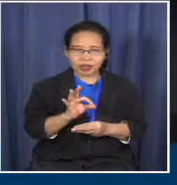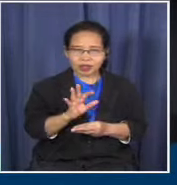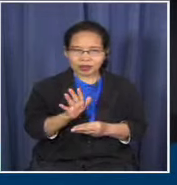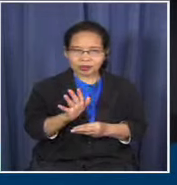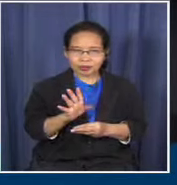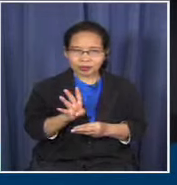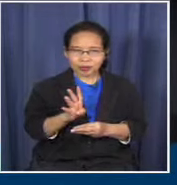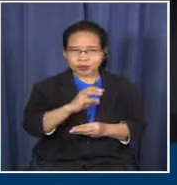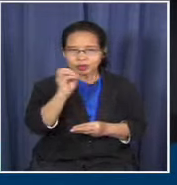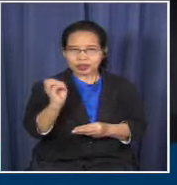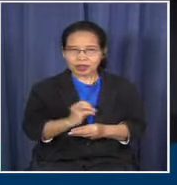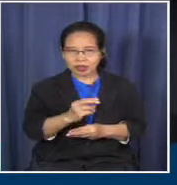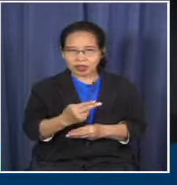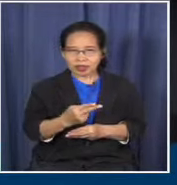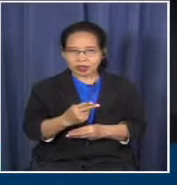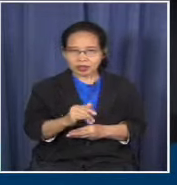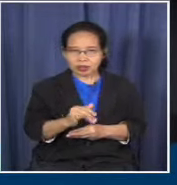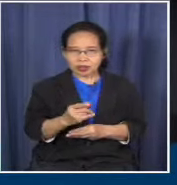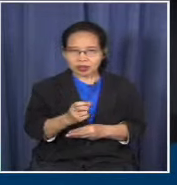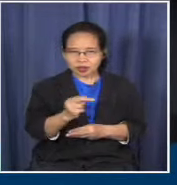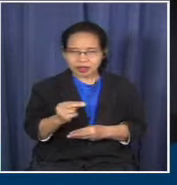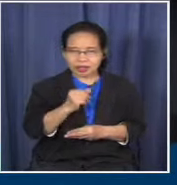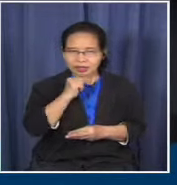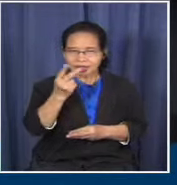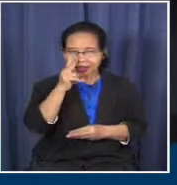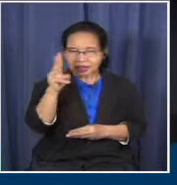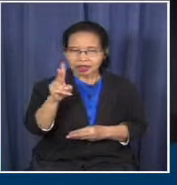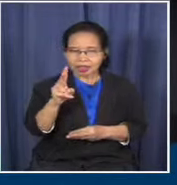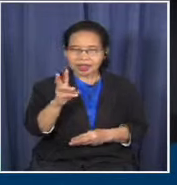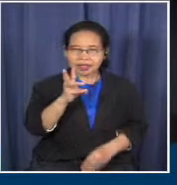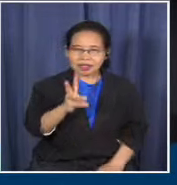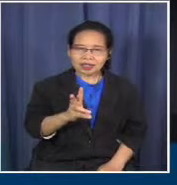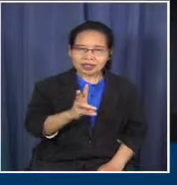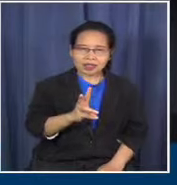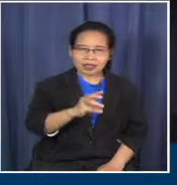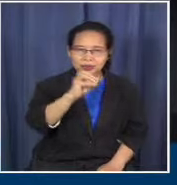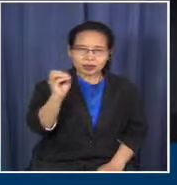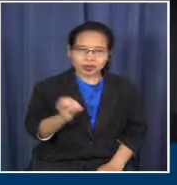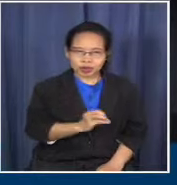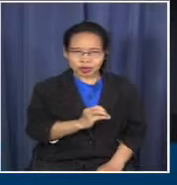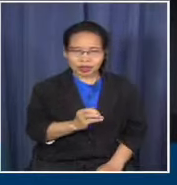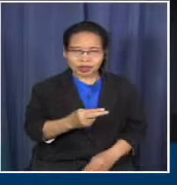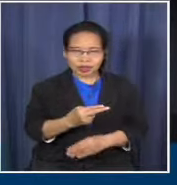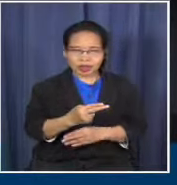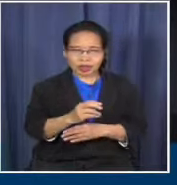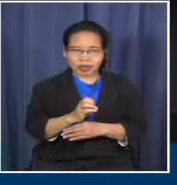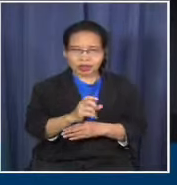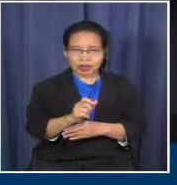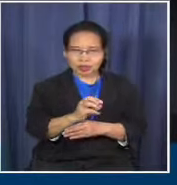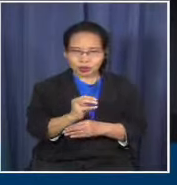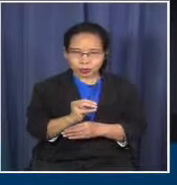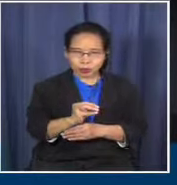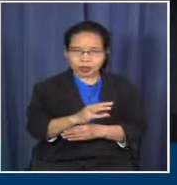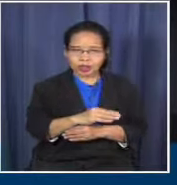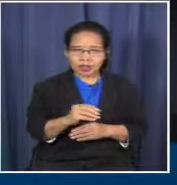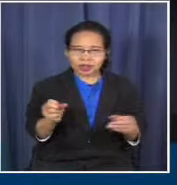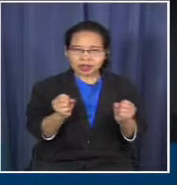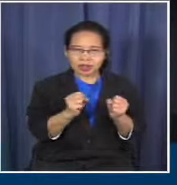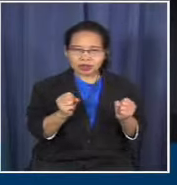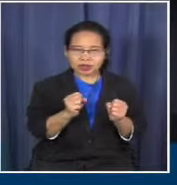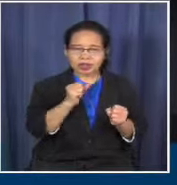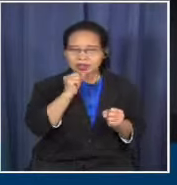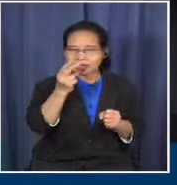a giant gas planet made up of 94% hydrogen, which is invisible, 6%